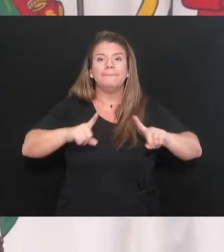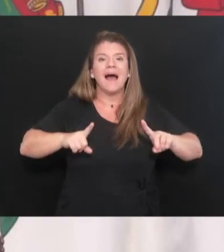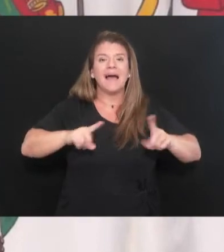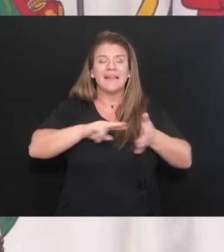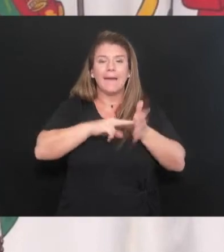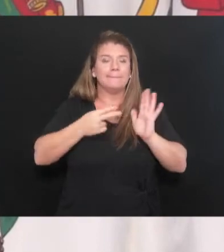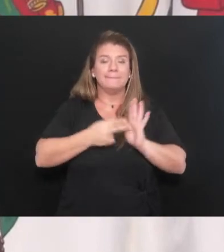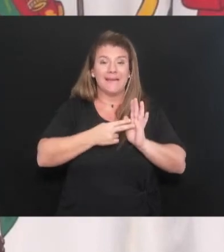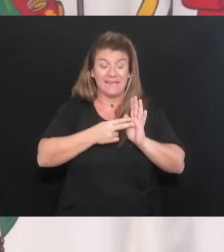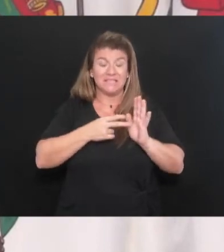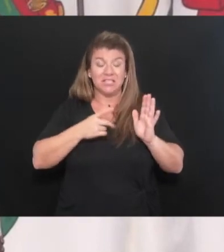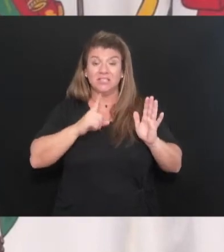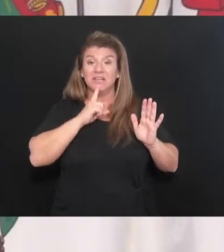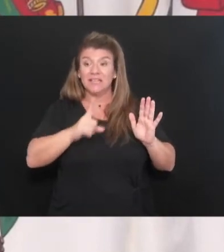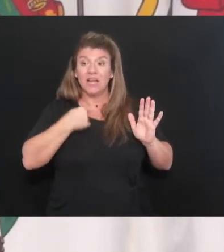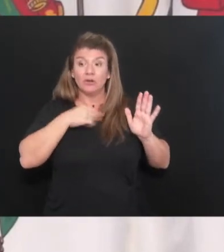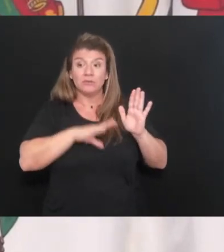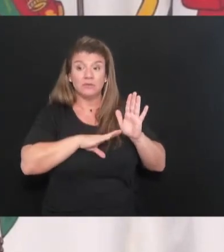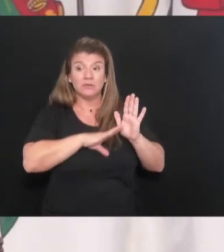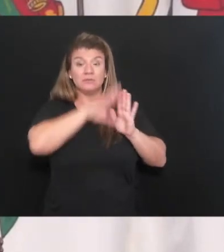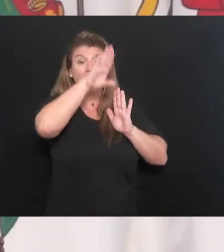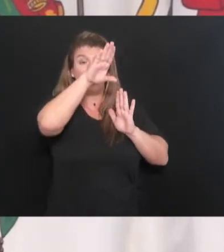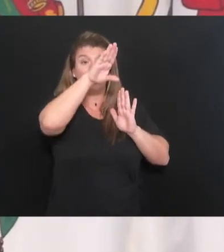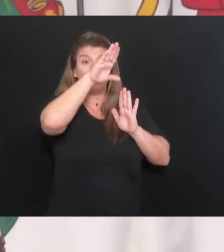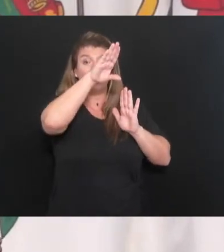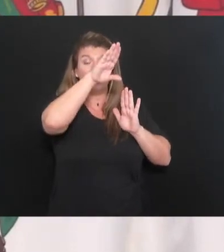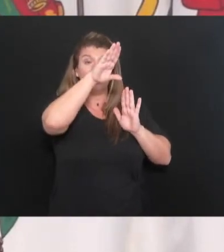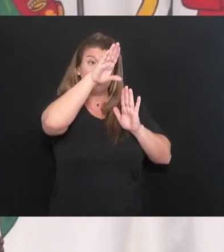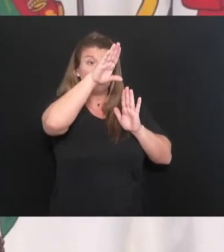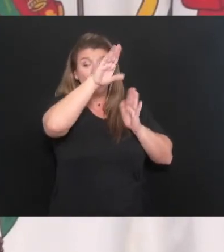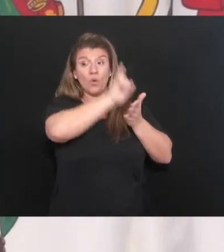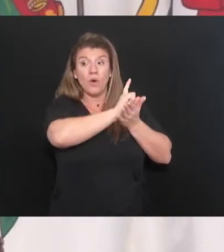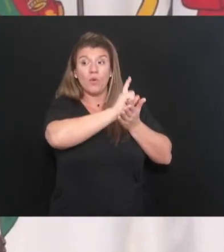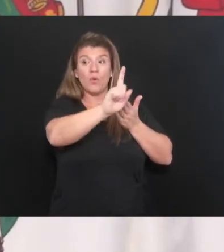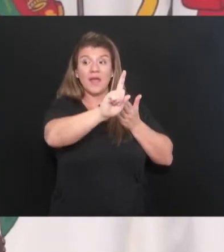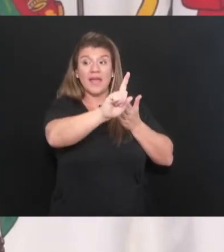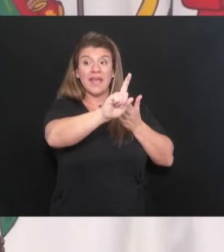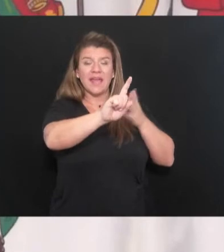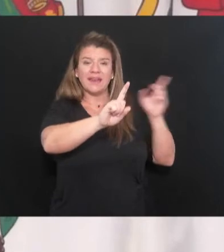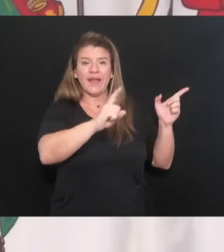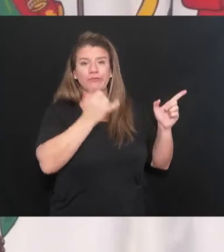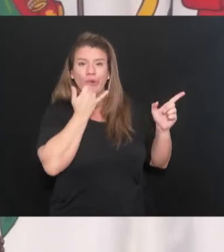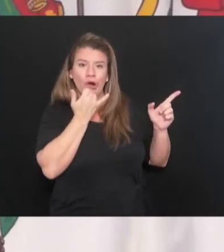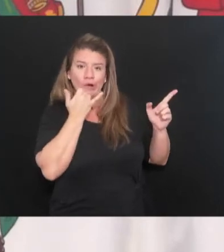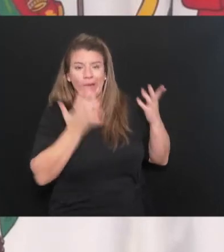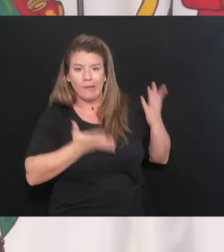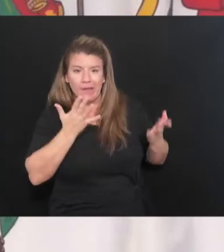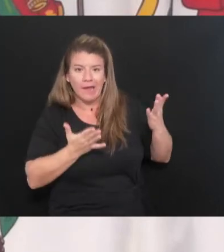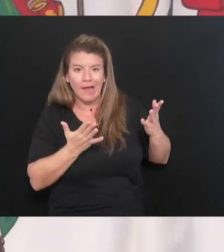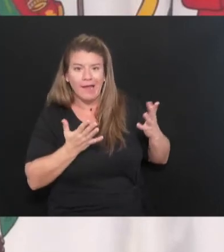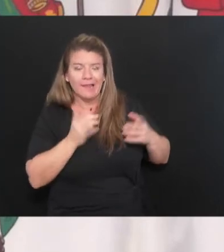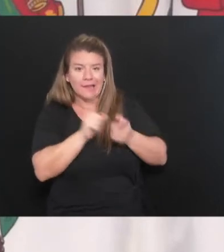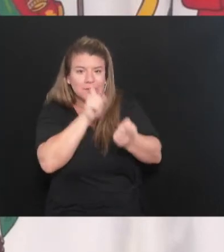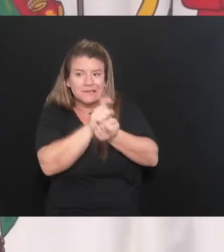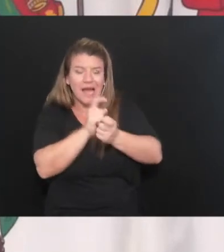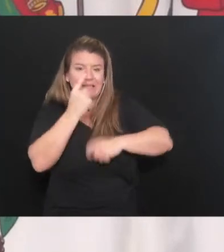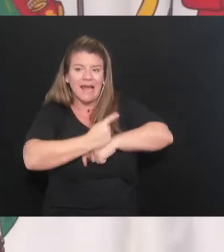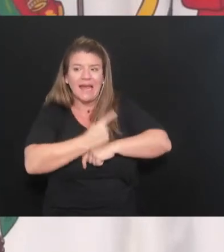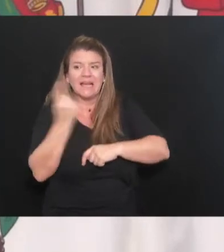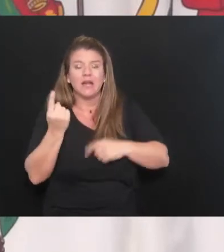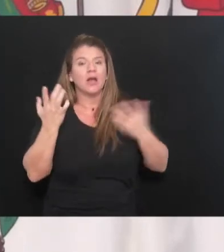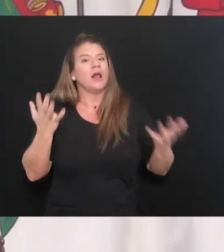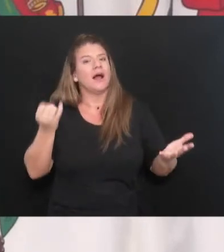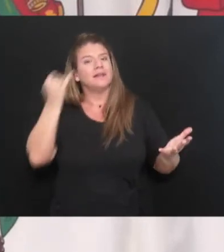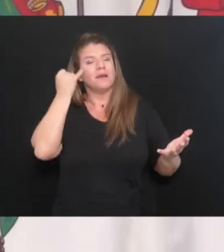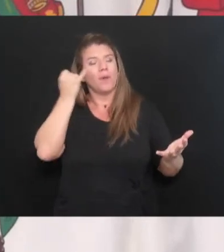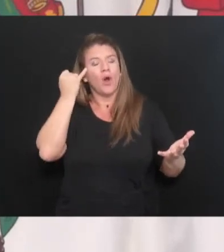trail? Let's say we're still really a week away and the good general was a little bit off in his date. Let's say we move